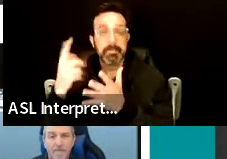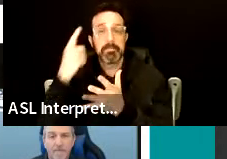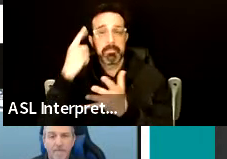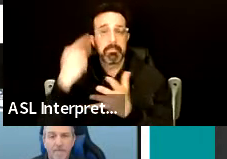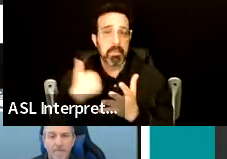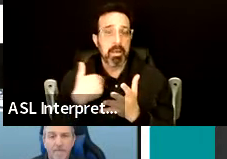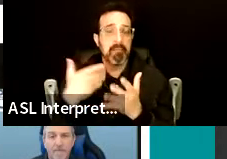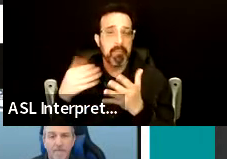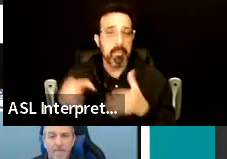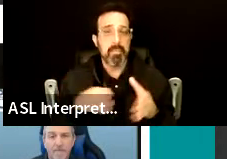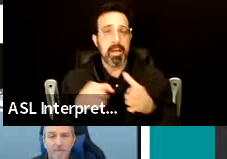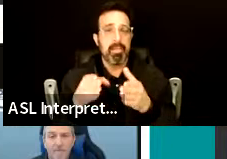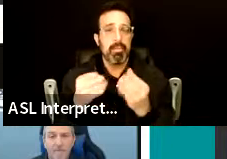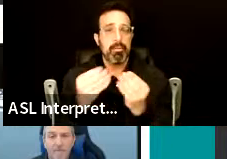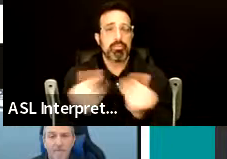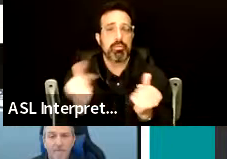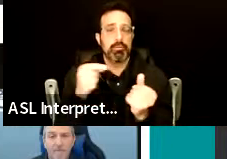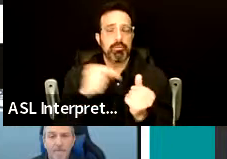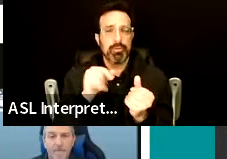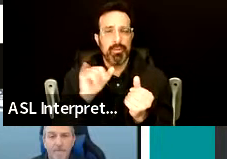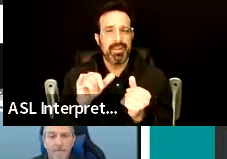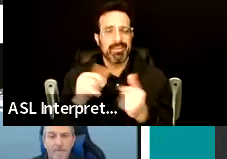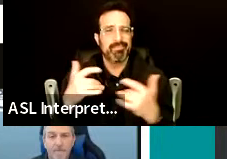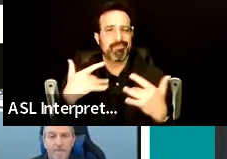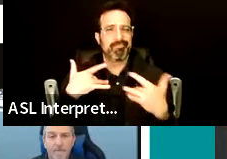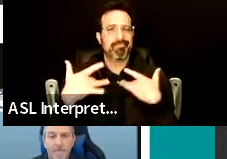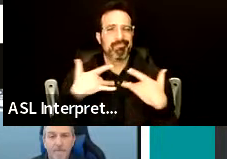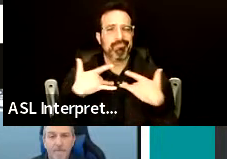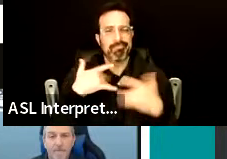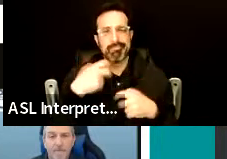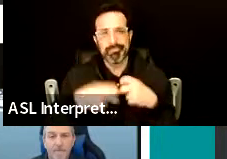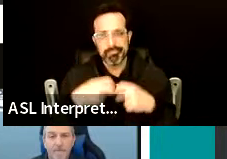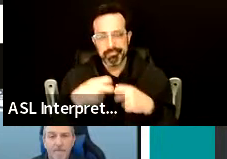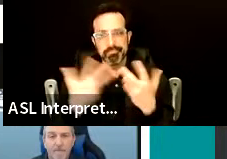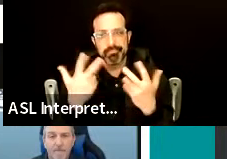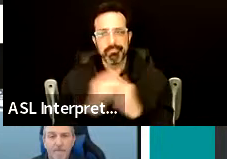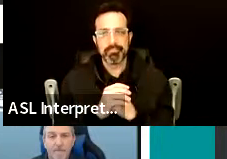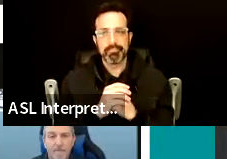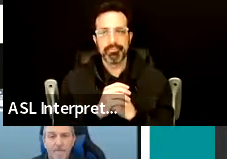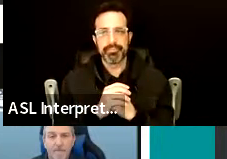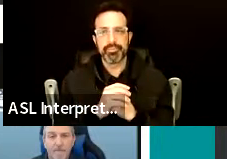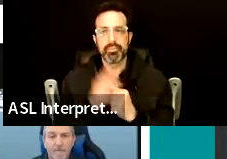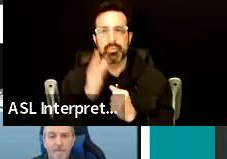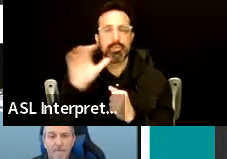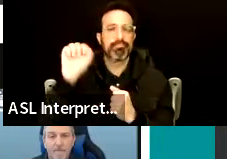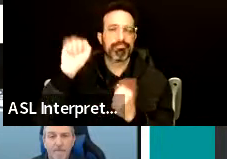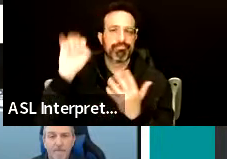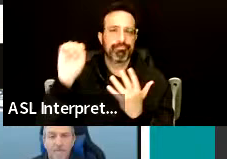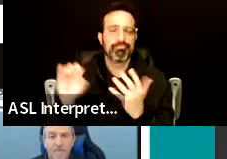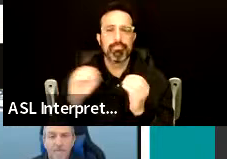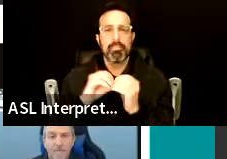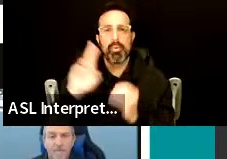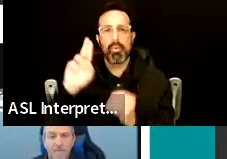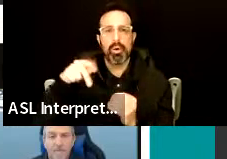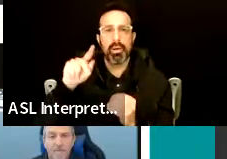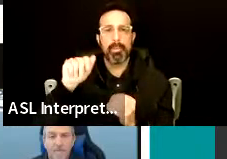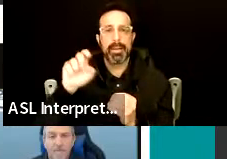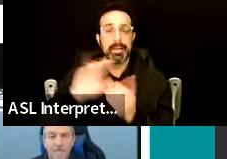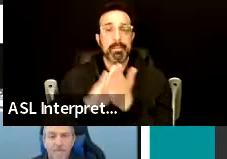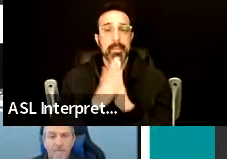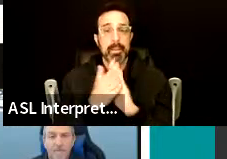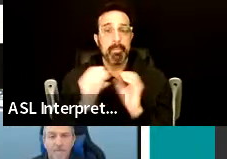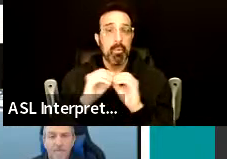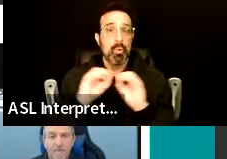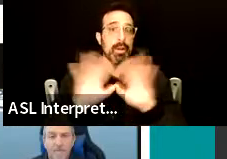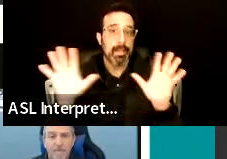of the issue that has caused a concern. And we will be giving more updates as that becomes a little more